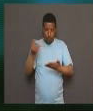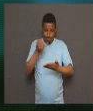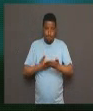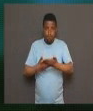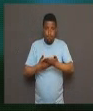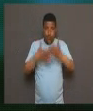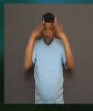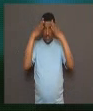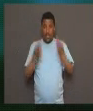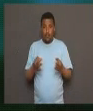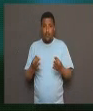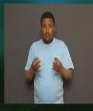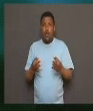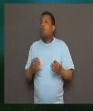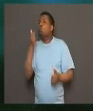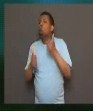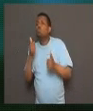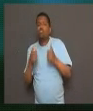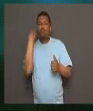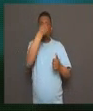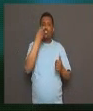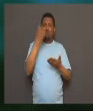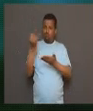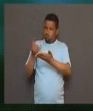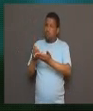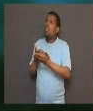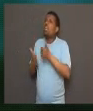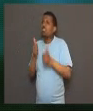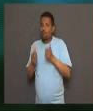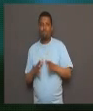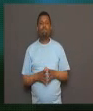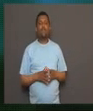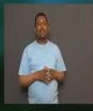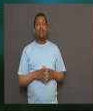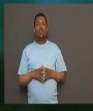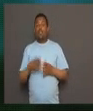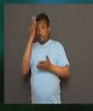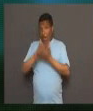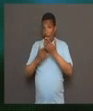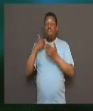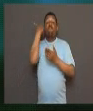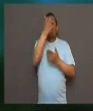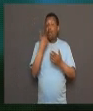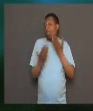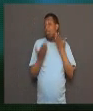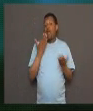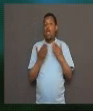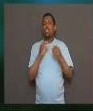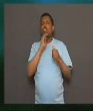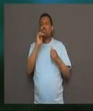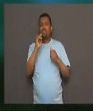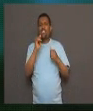also decide which features to draw. Some features may not